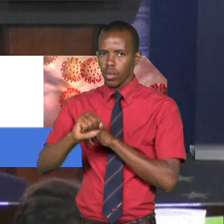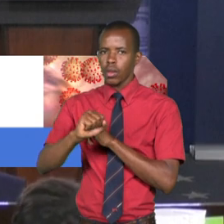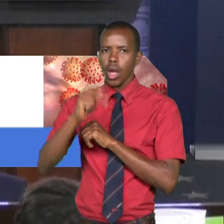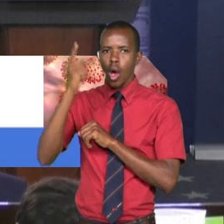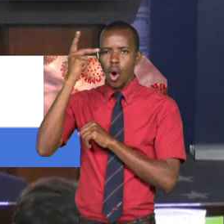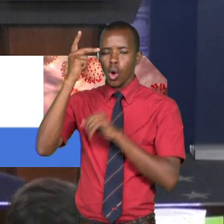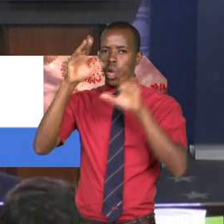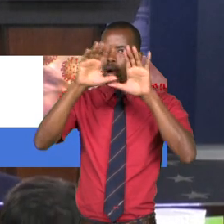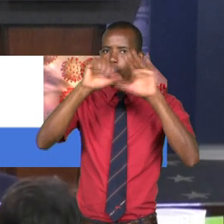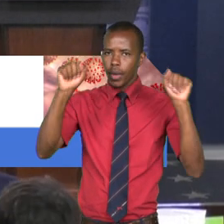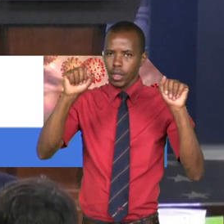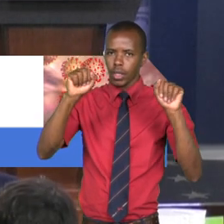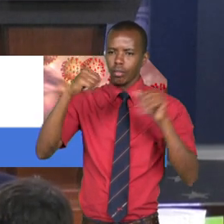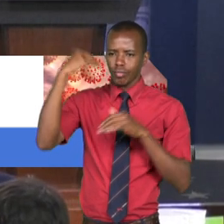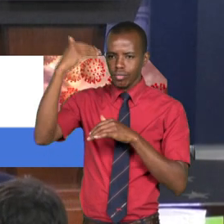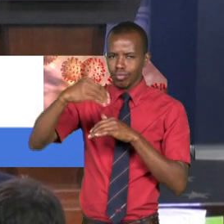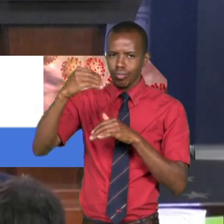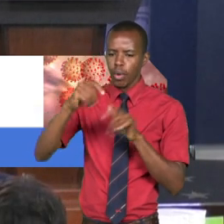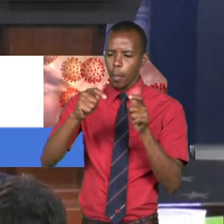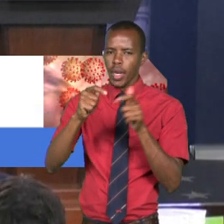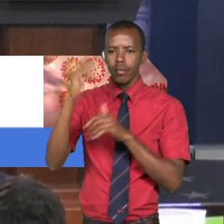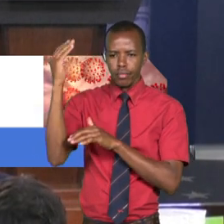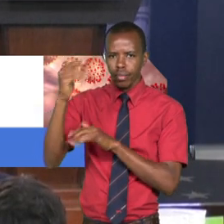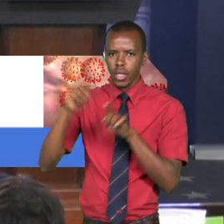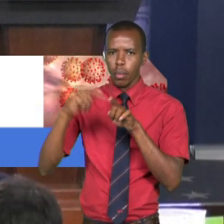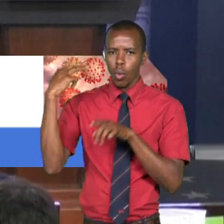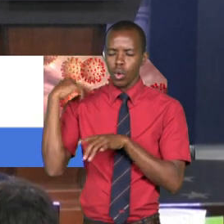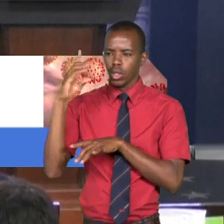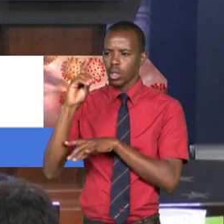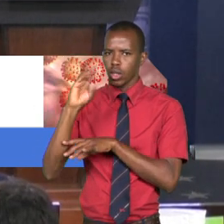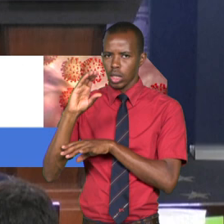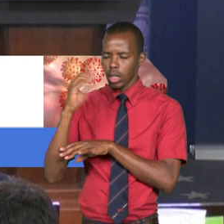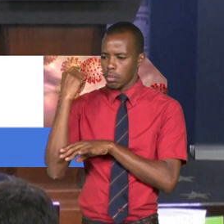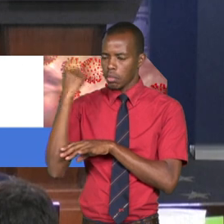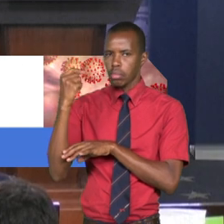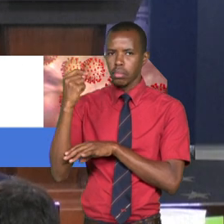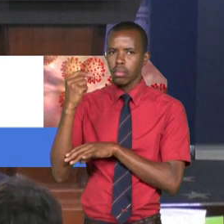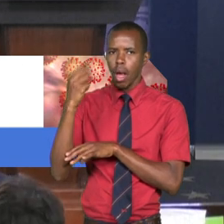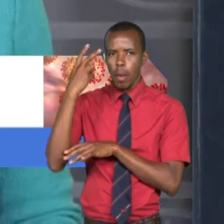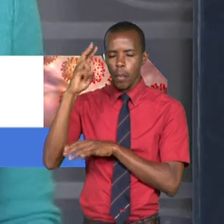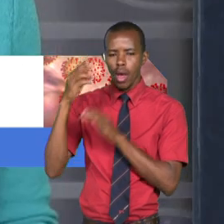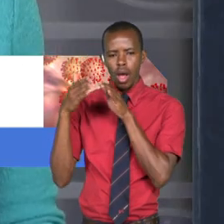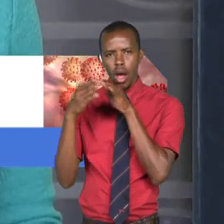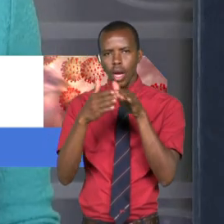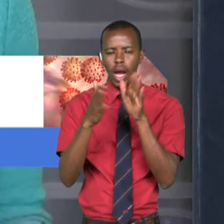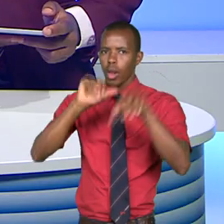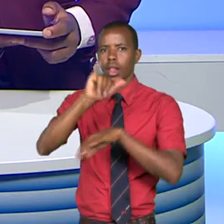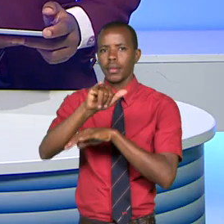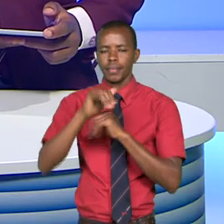Moon Jae-in at their daily press briefing, as well as Washington's latest sanctions on Moscow for hacking and election